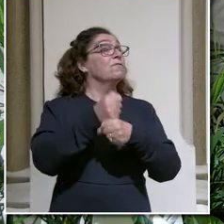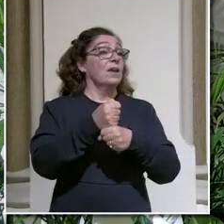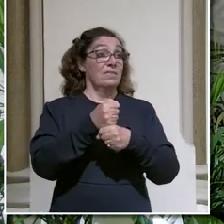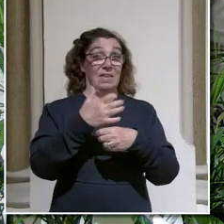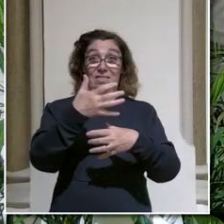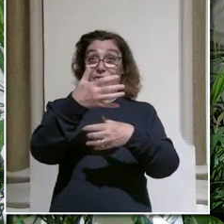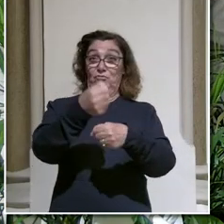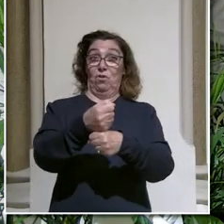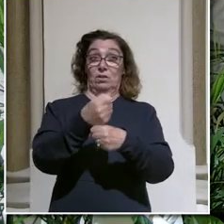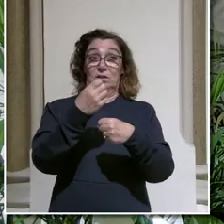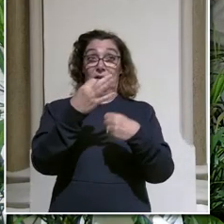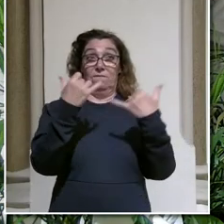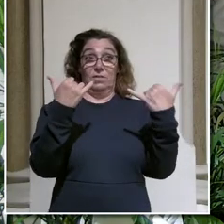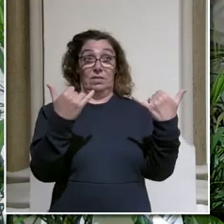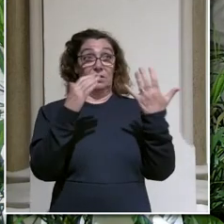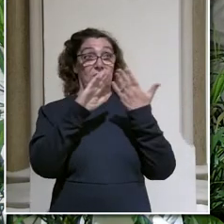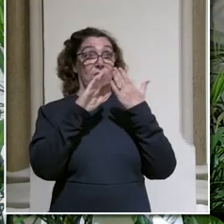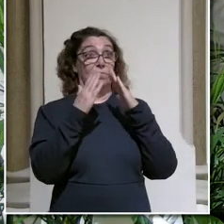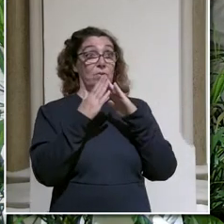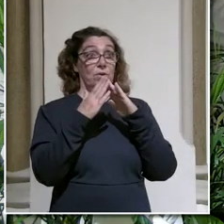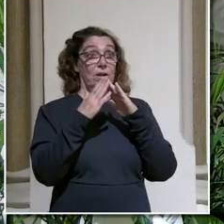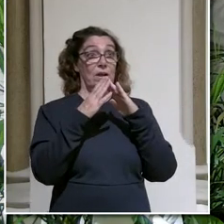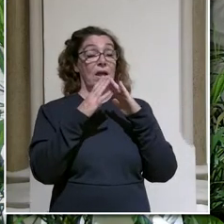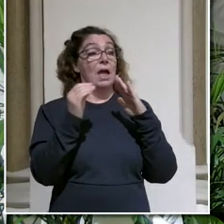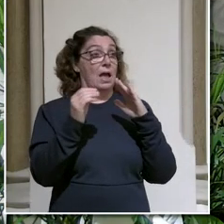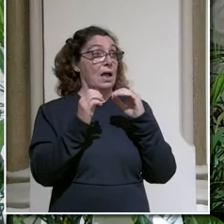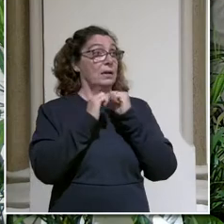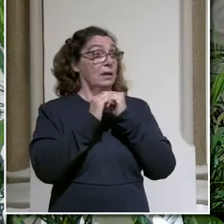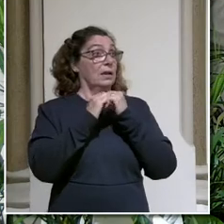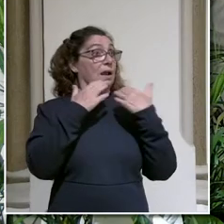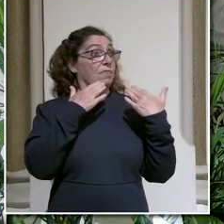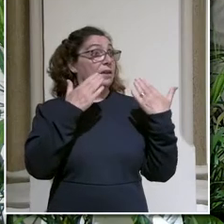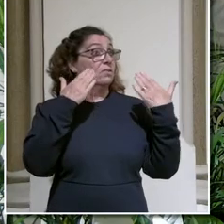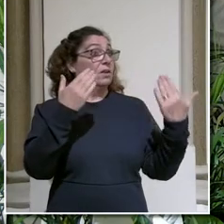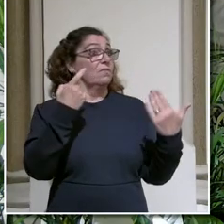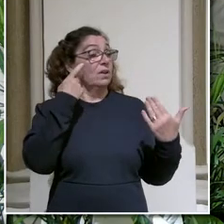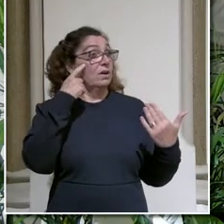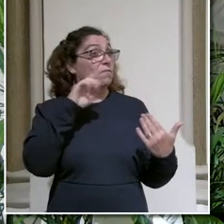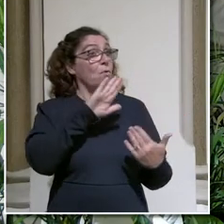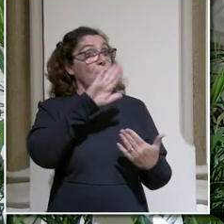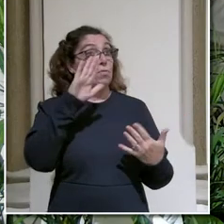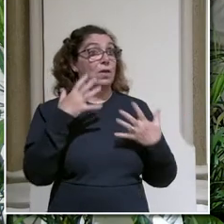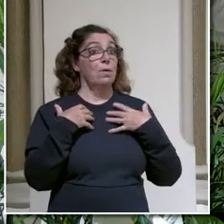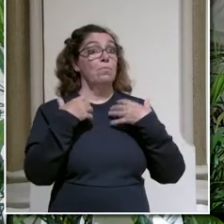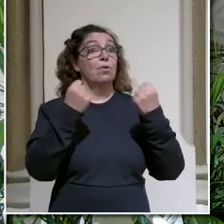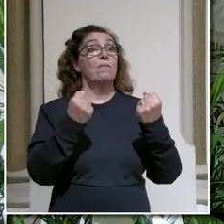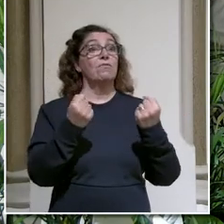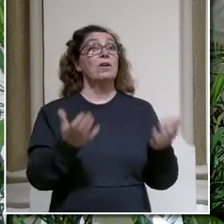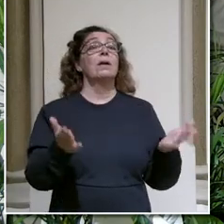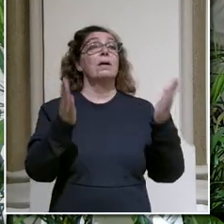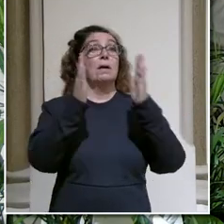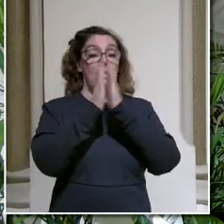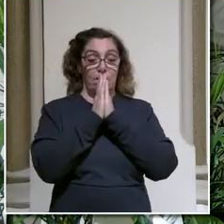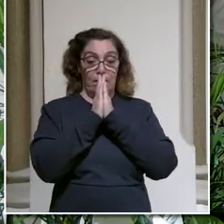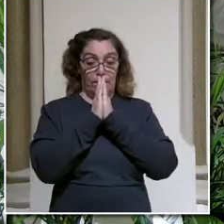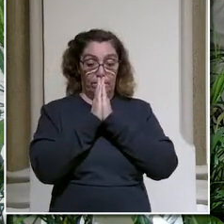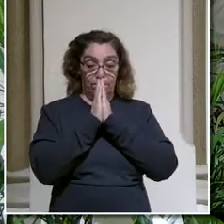this community and in thanksgiving for their bravery. Amen.